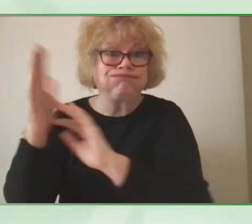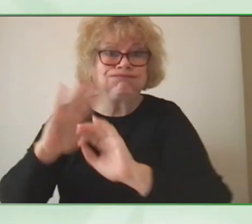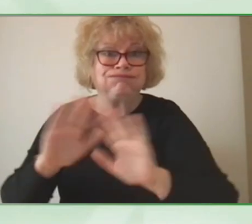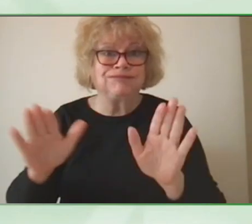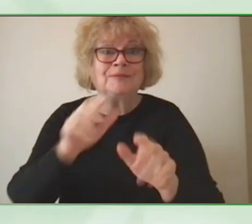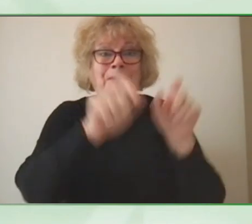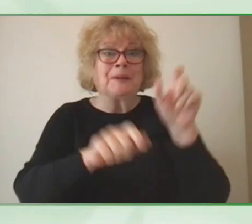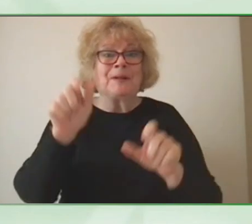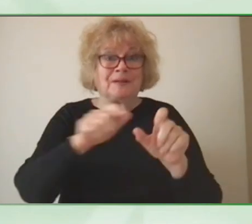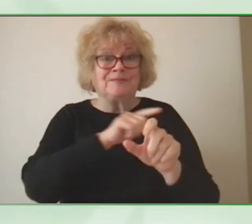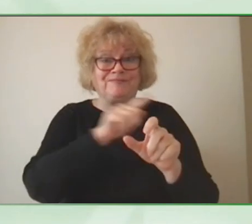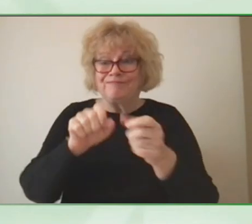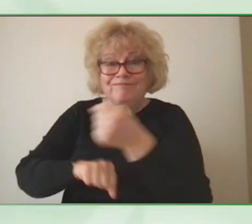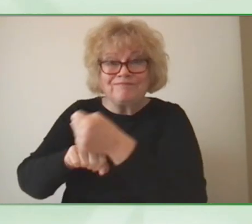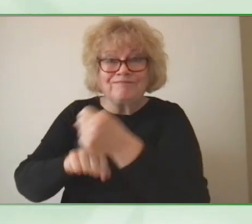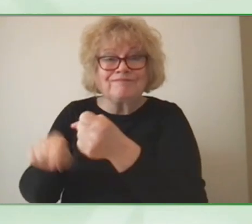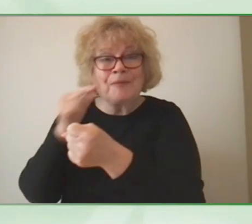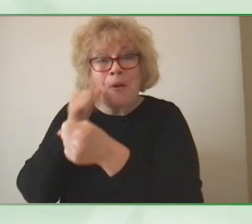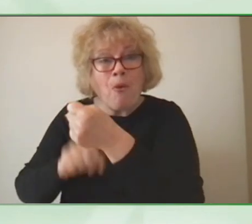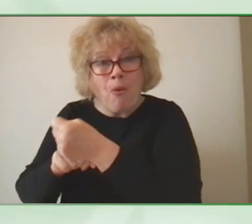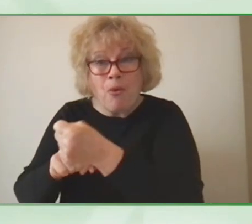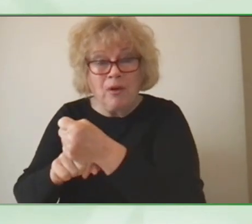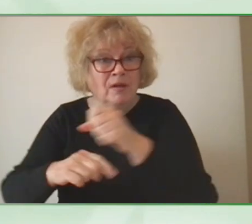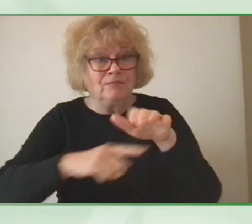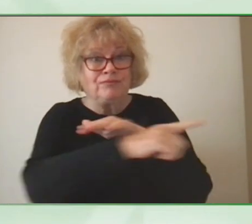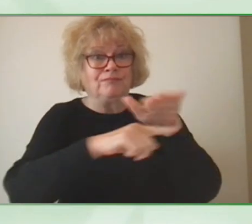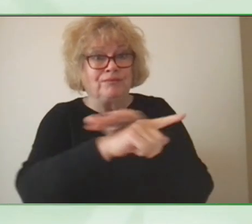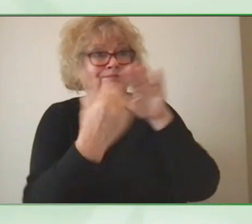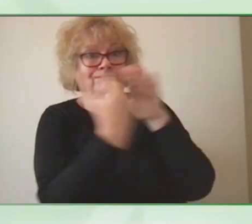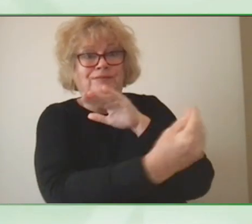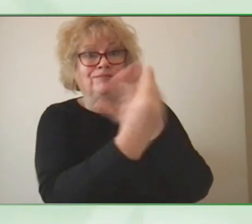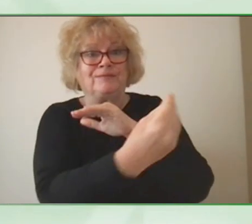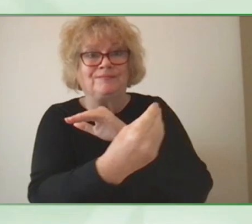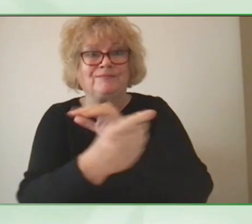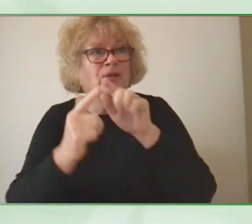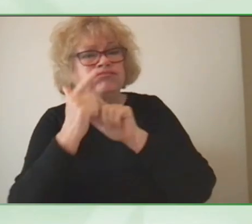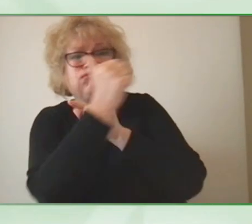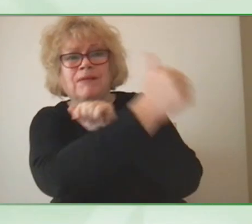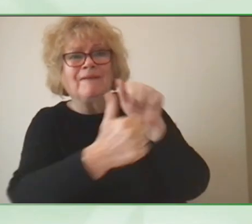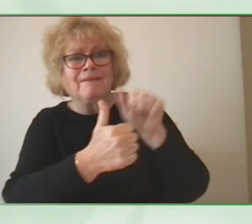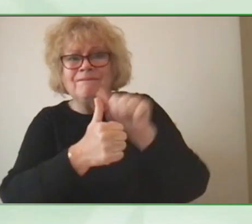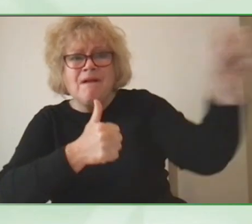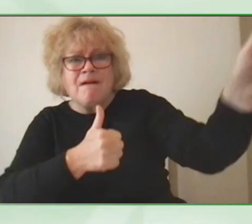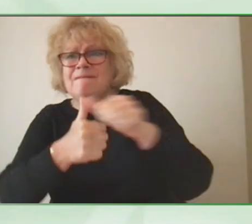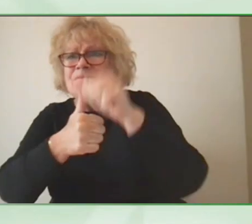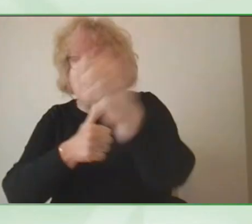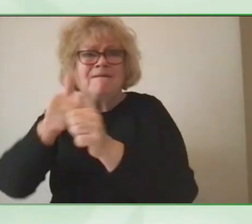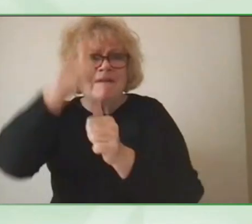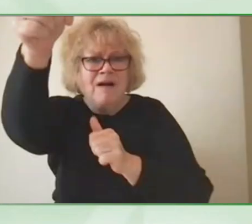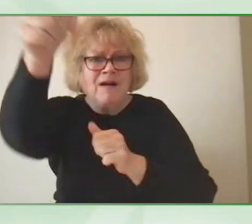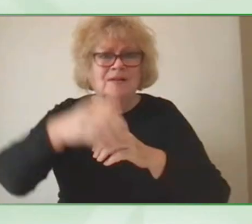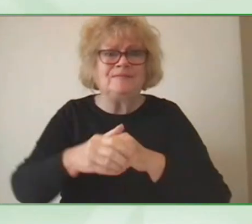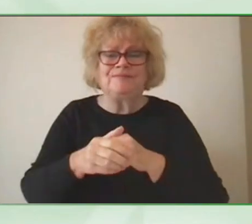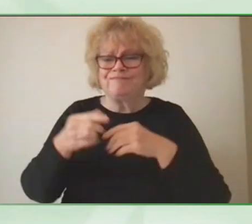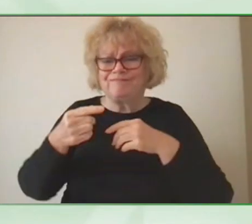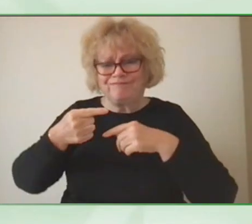locations. So over the next few days and weeks, Many people were able